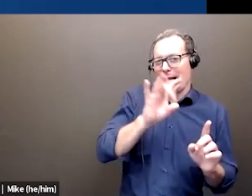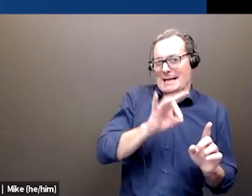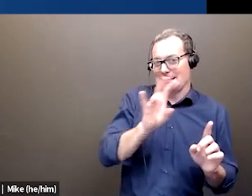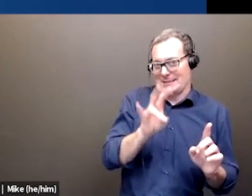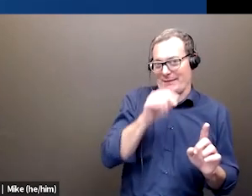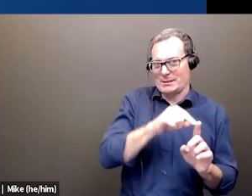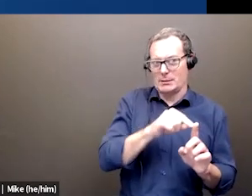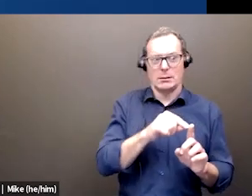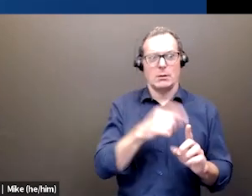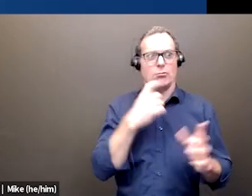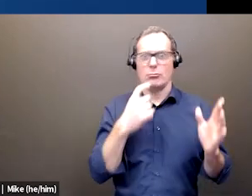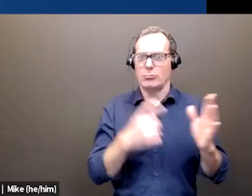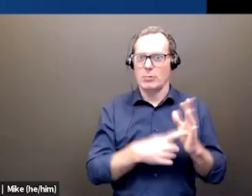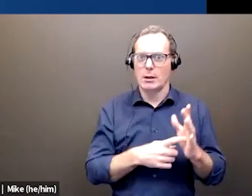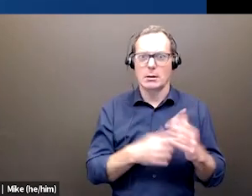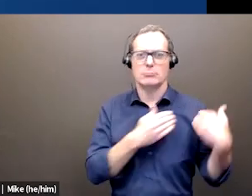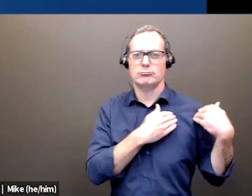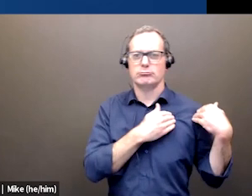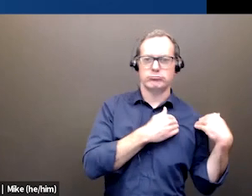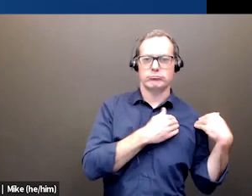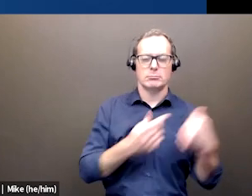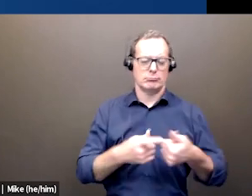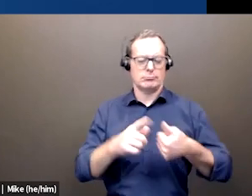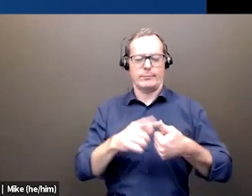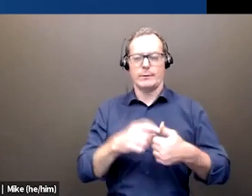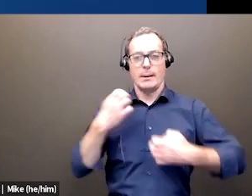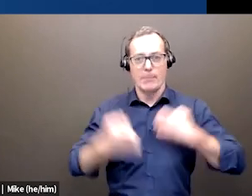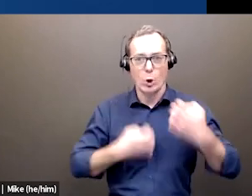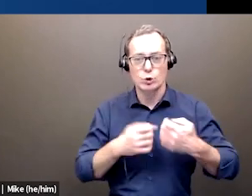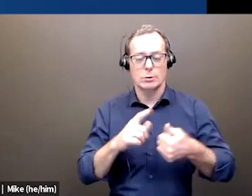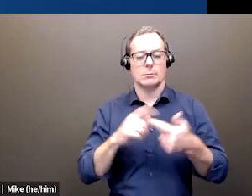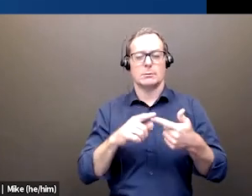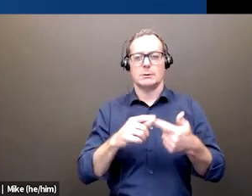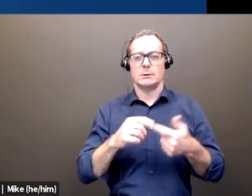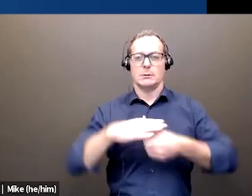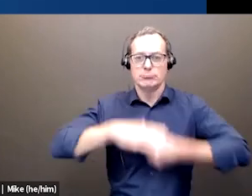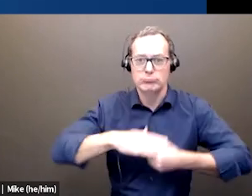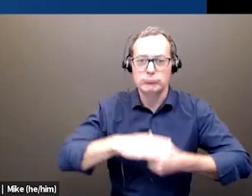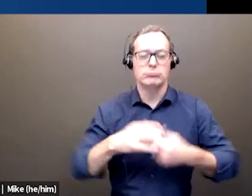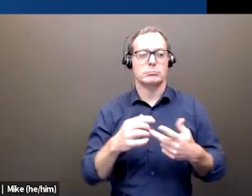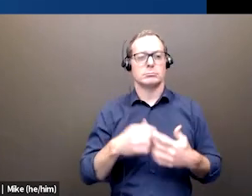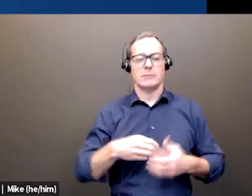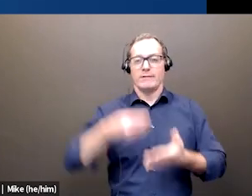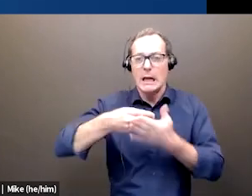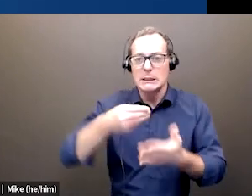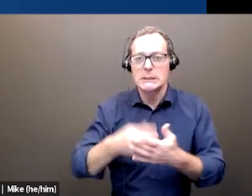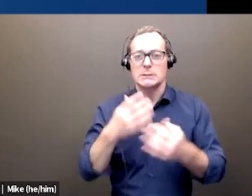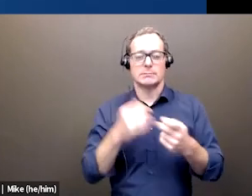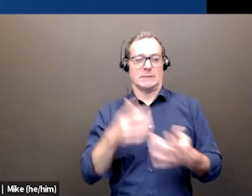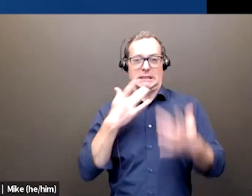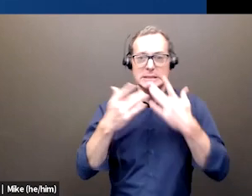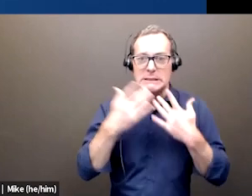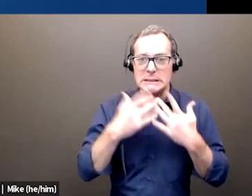additional emotional, physical, and financial challenges members face when working and raising children